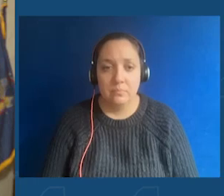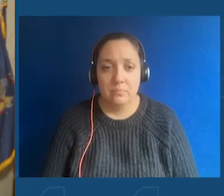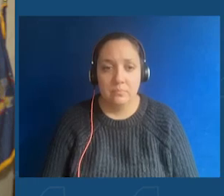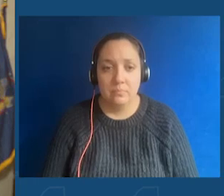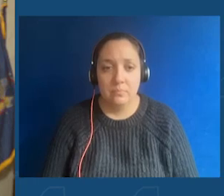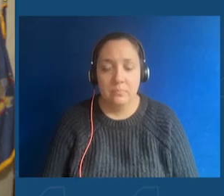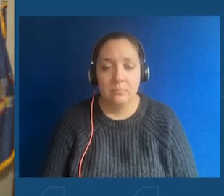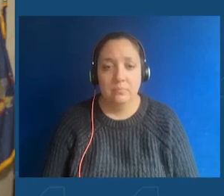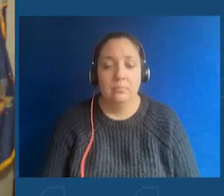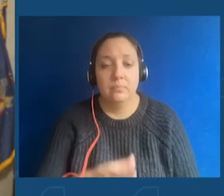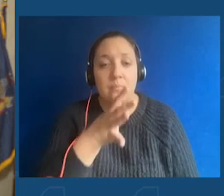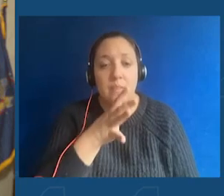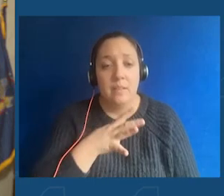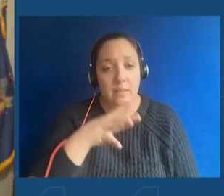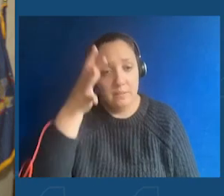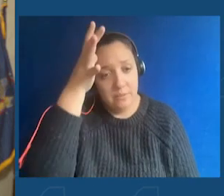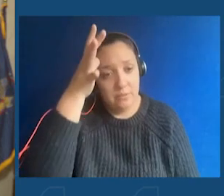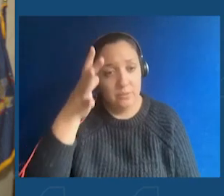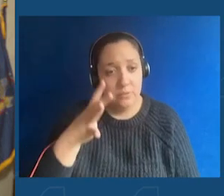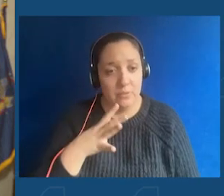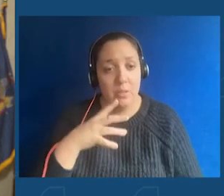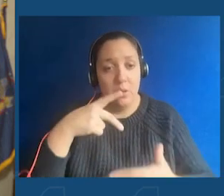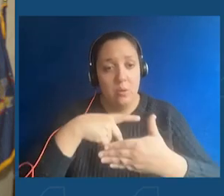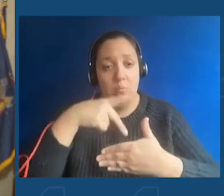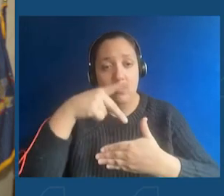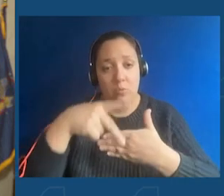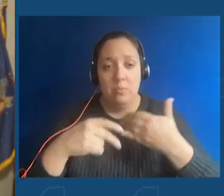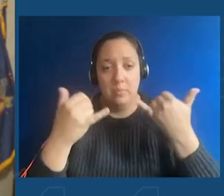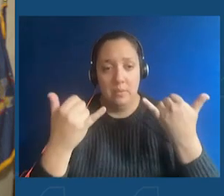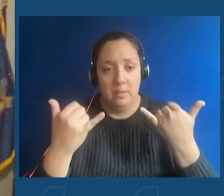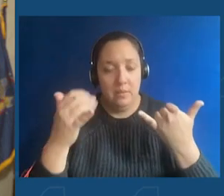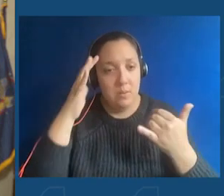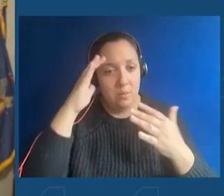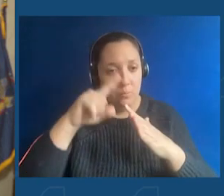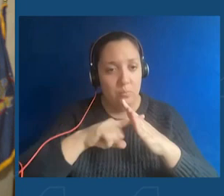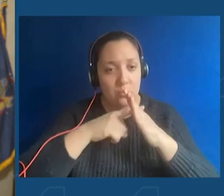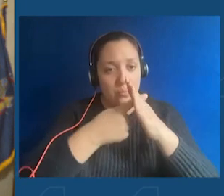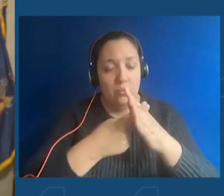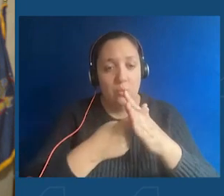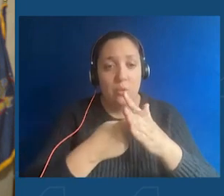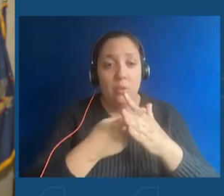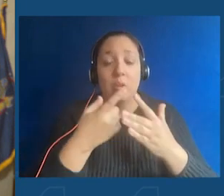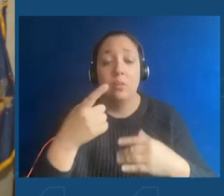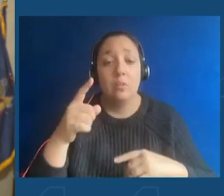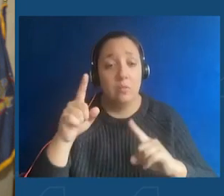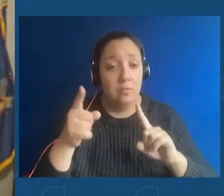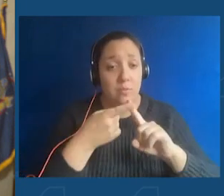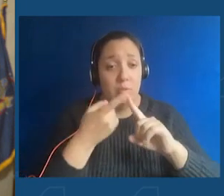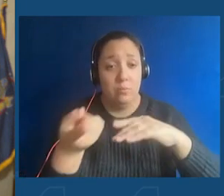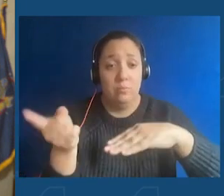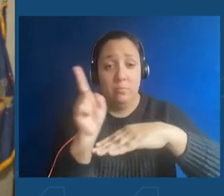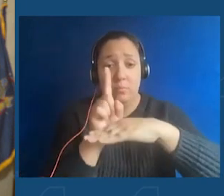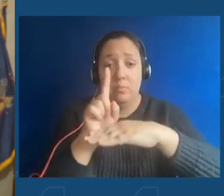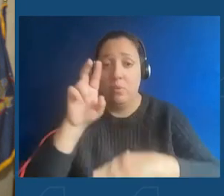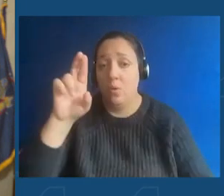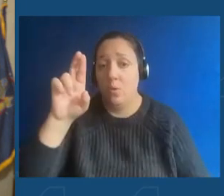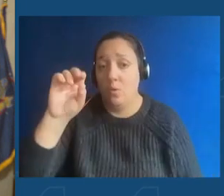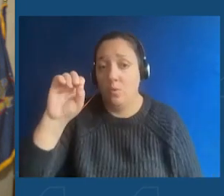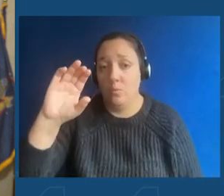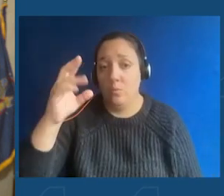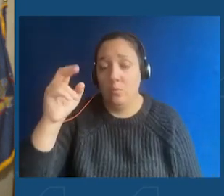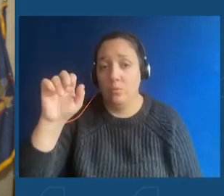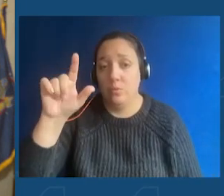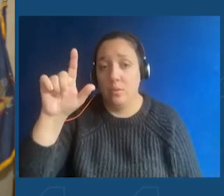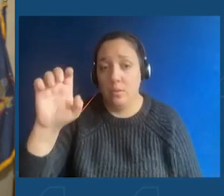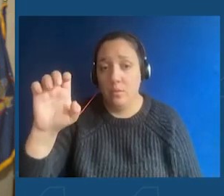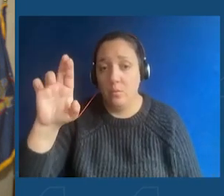Ladies and gentlemen, the program is now about to start. Coming out, we have Rochelle Rodney, the Director of Advocacy for the